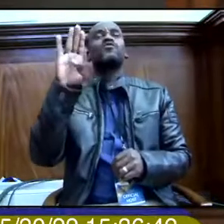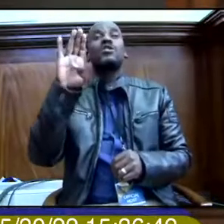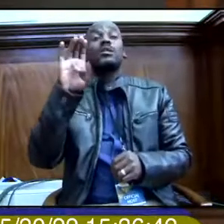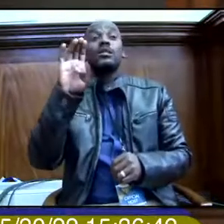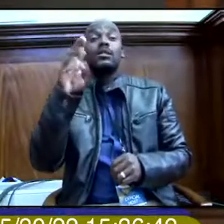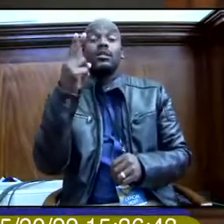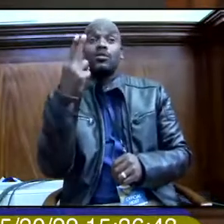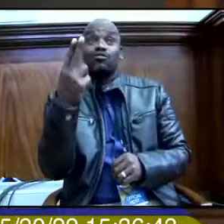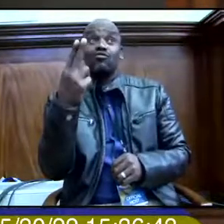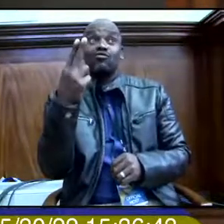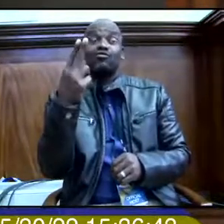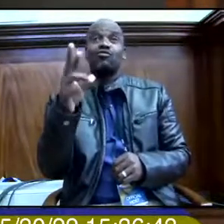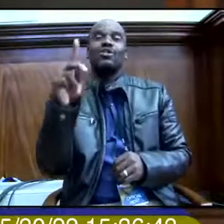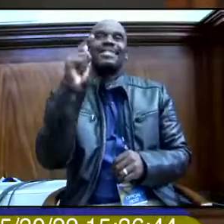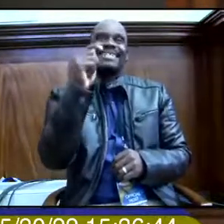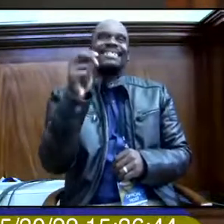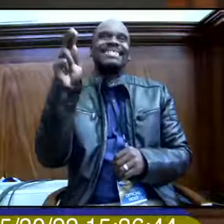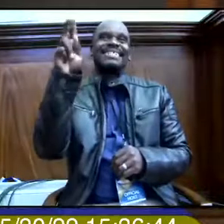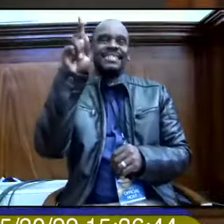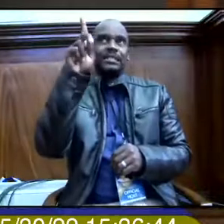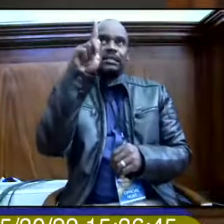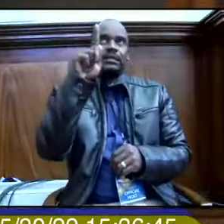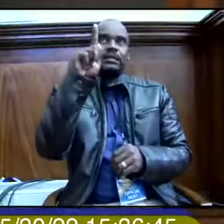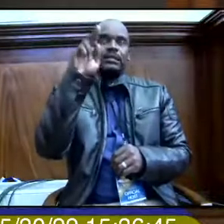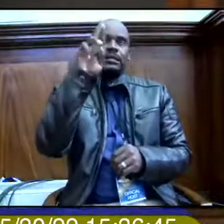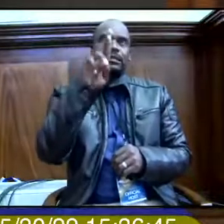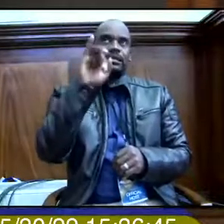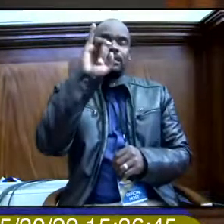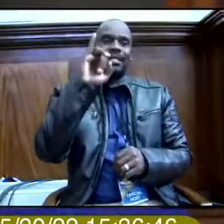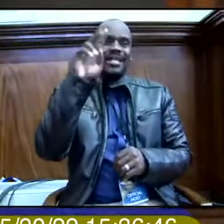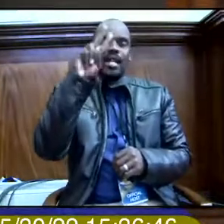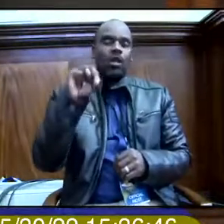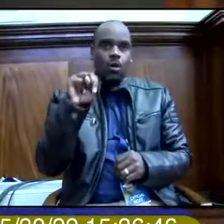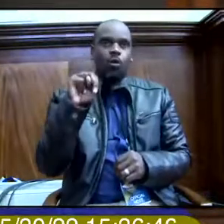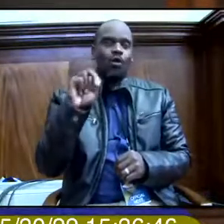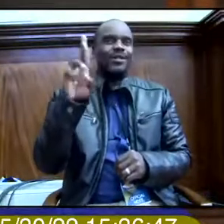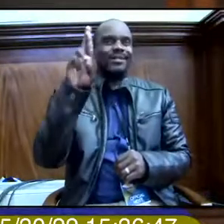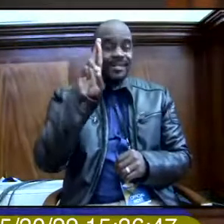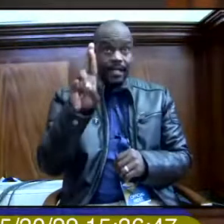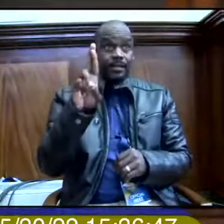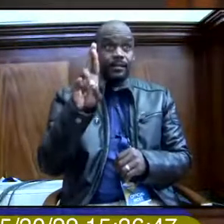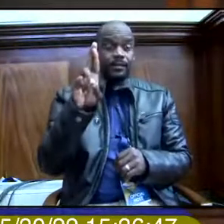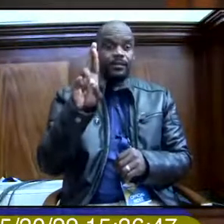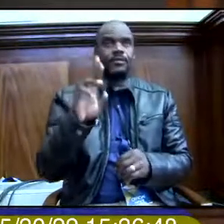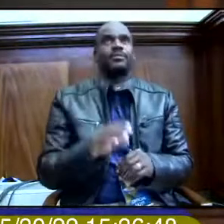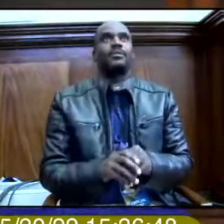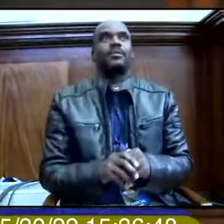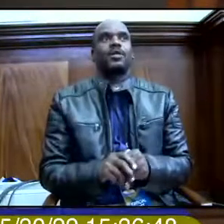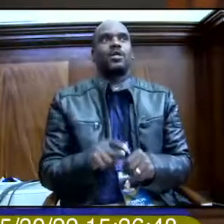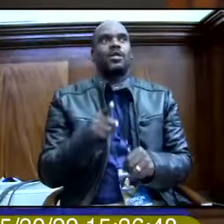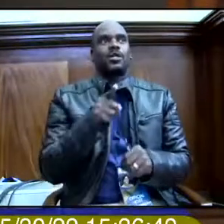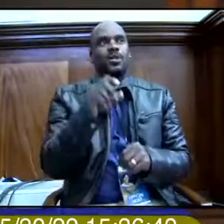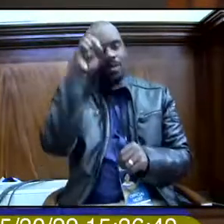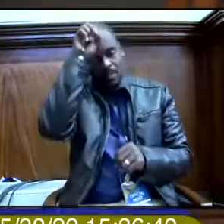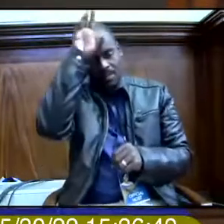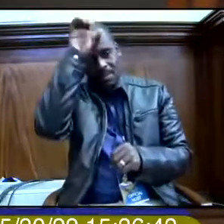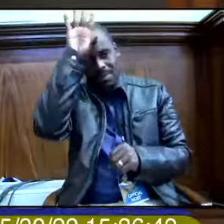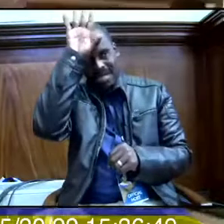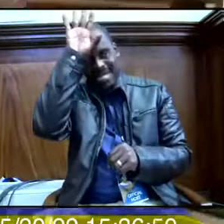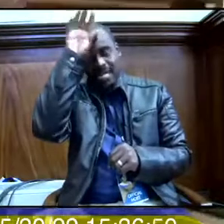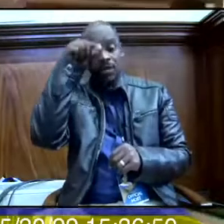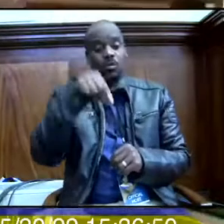rents worth of platinum platinum gold iron ore and other available minerals in south